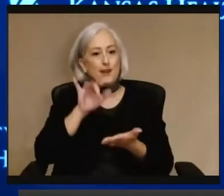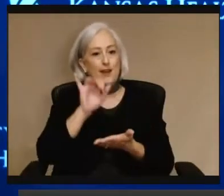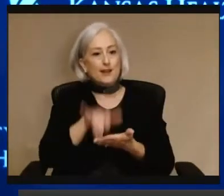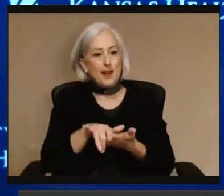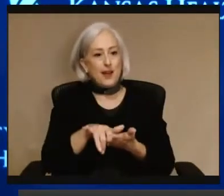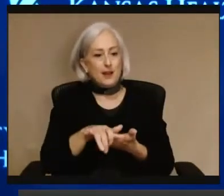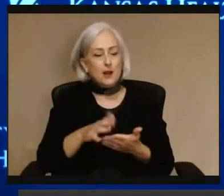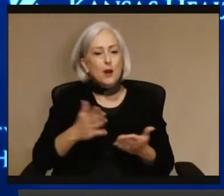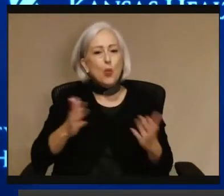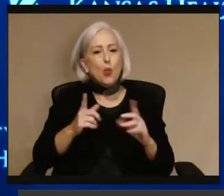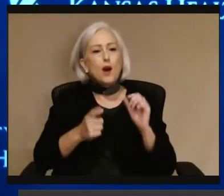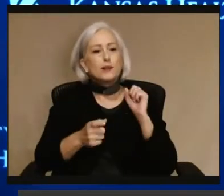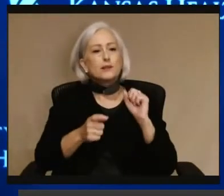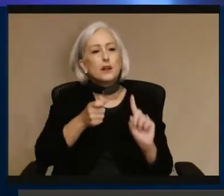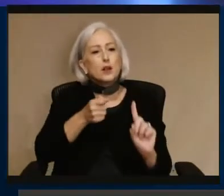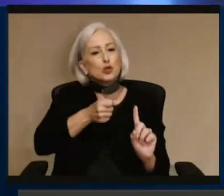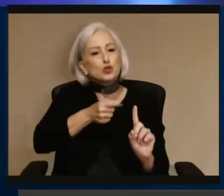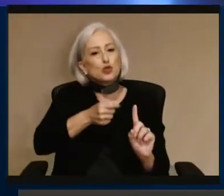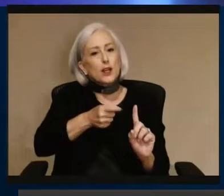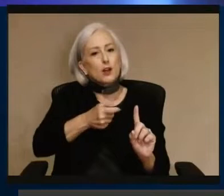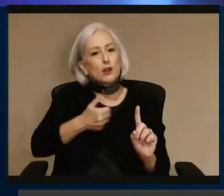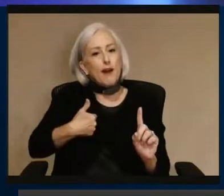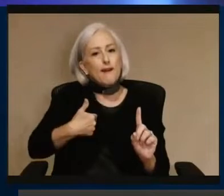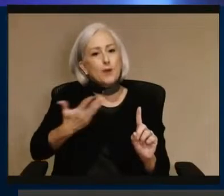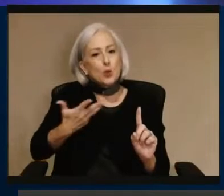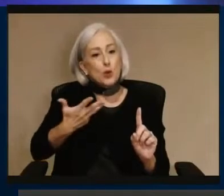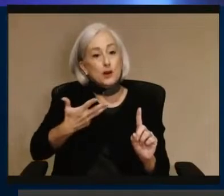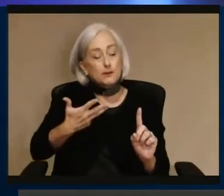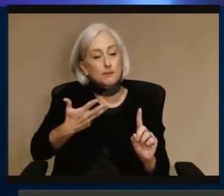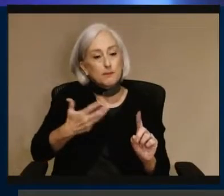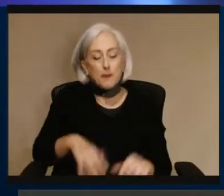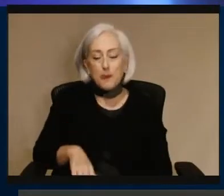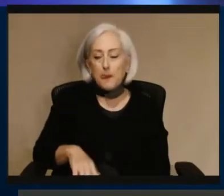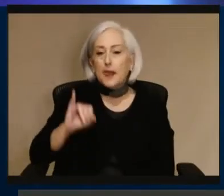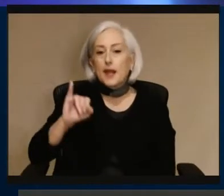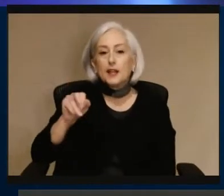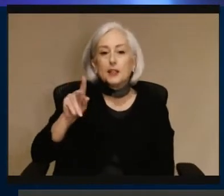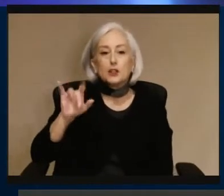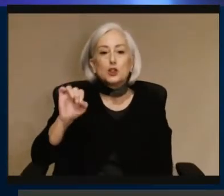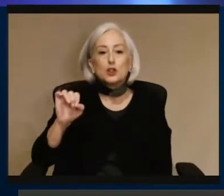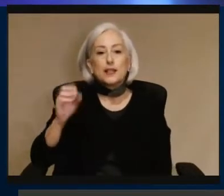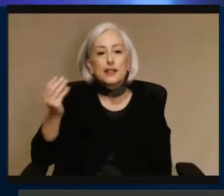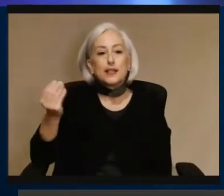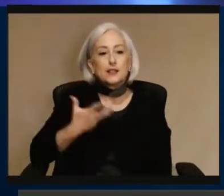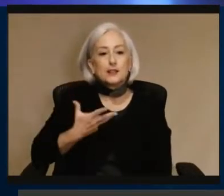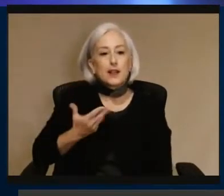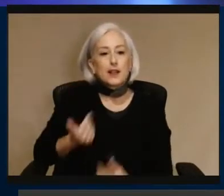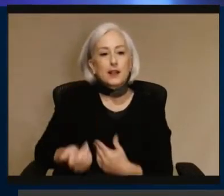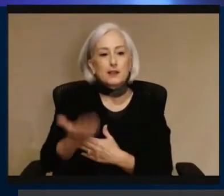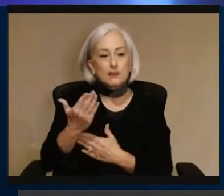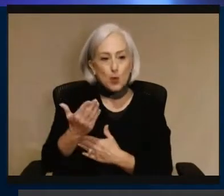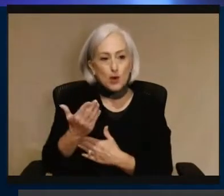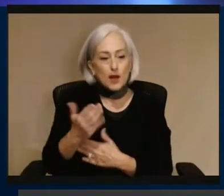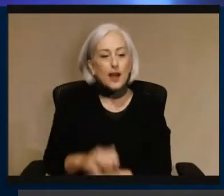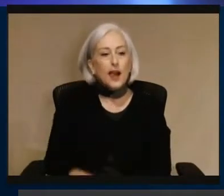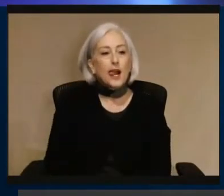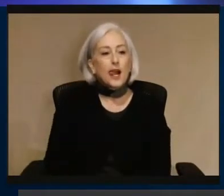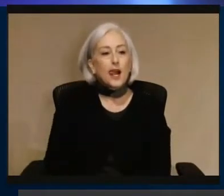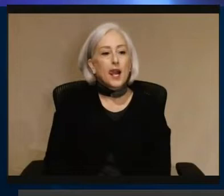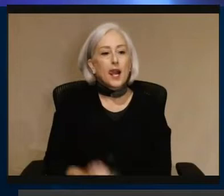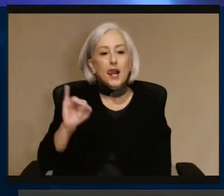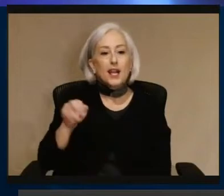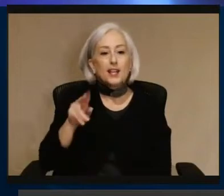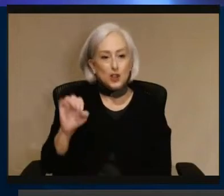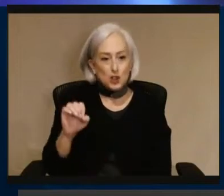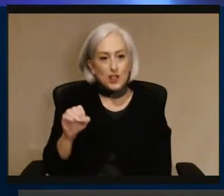is a good thing. All right. Jeannie shared something with us this morning. She's one of our longtime viewers,